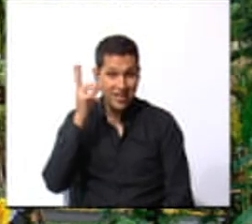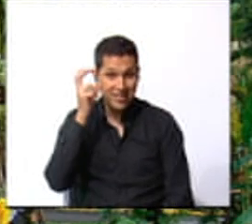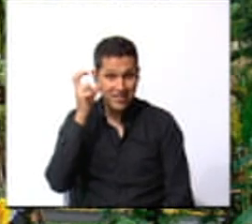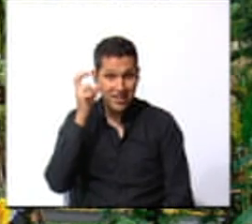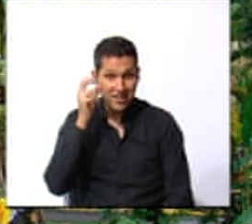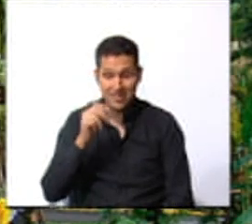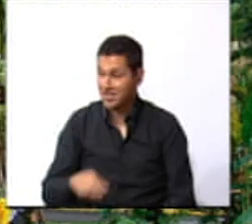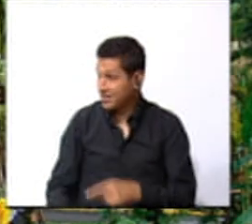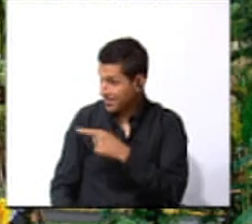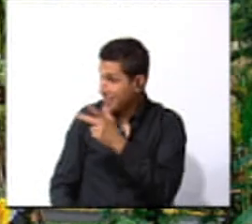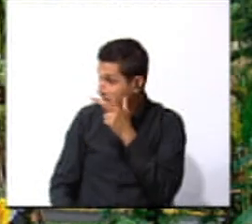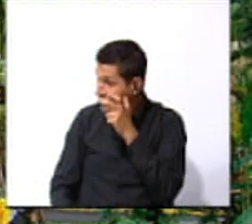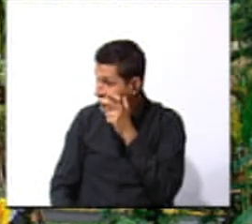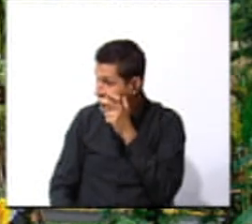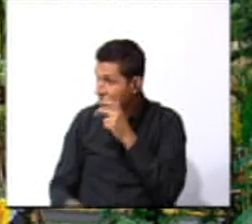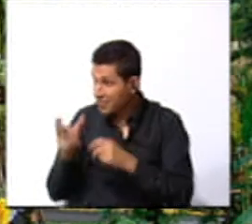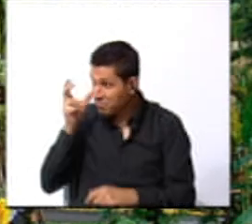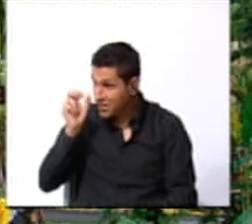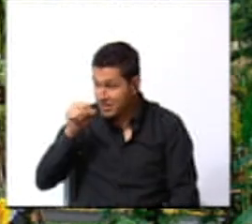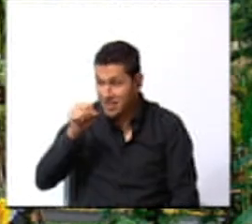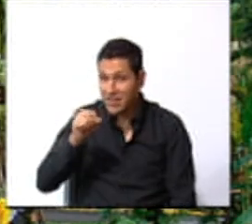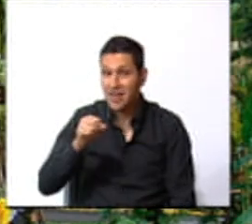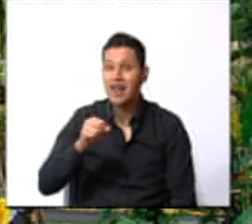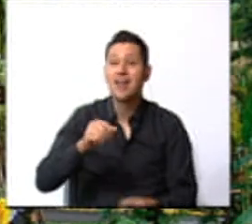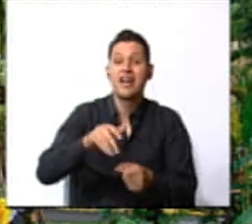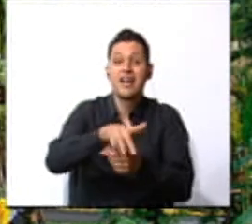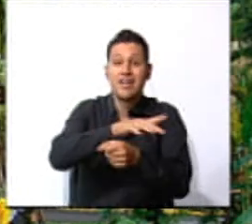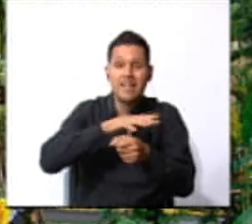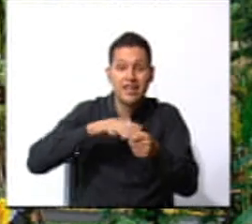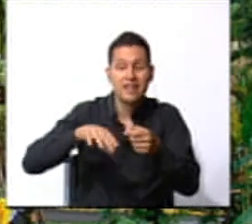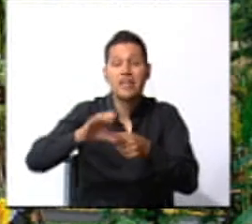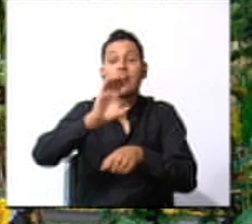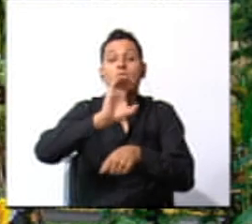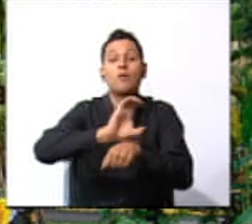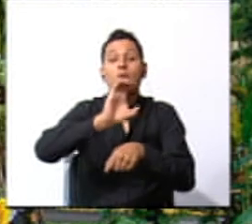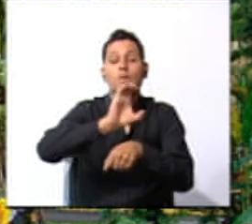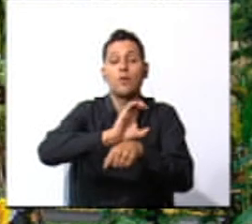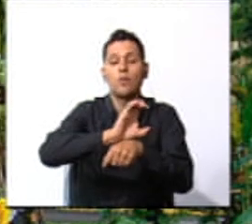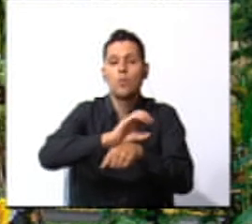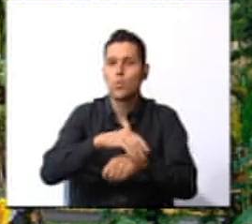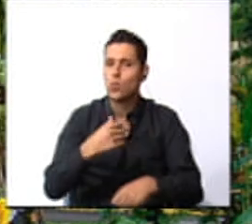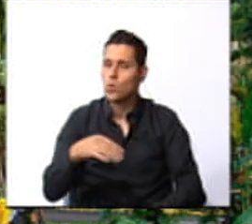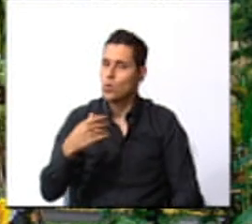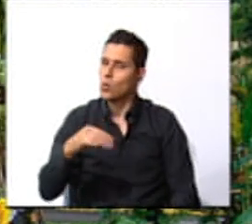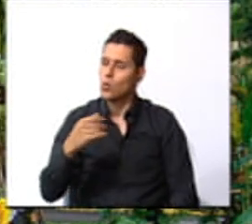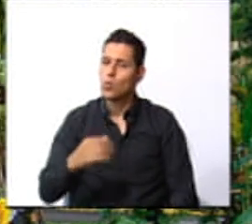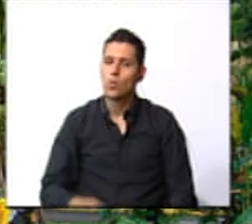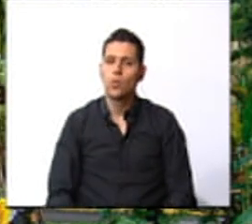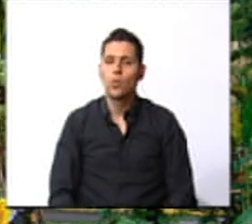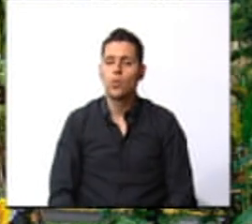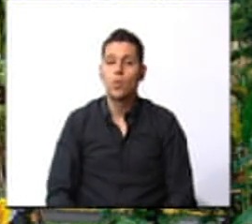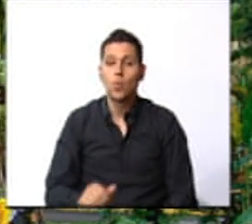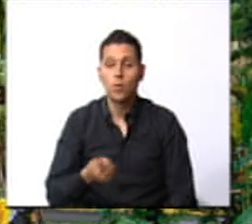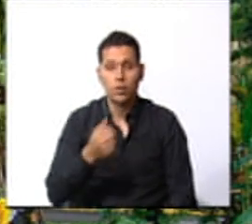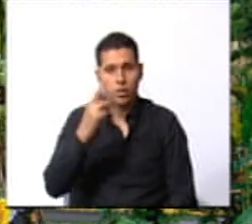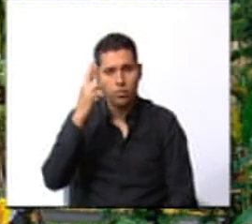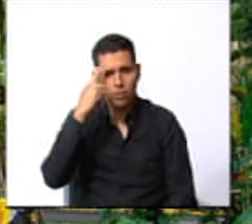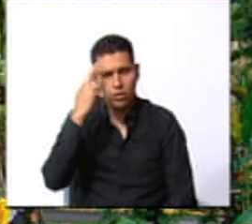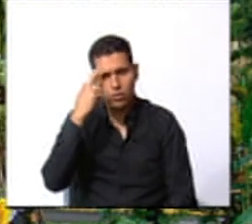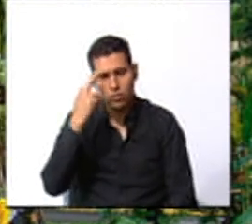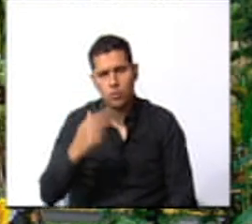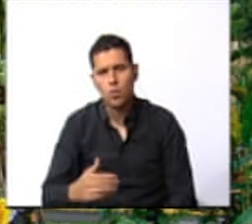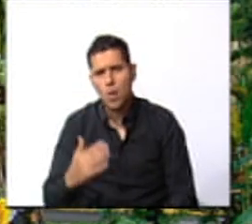Andres, did you listen? Coco Island, another reason why to be